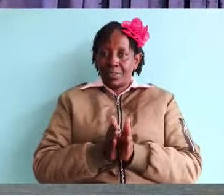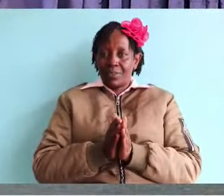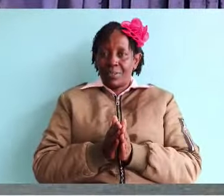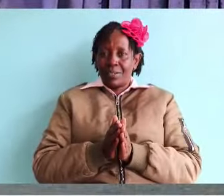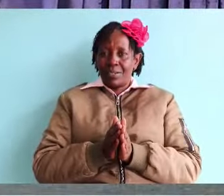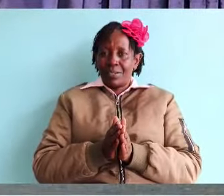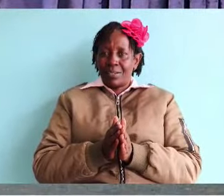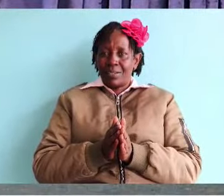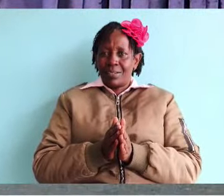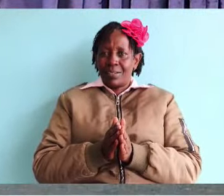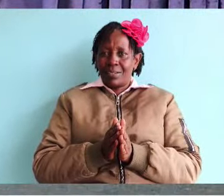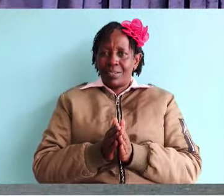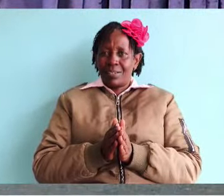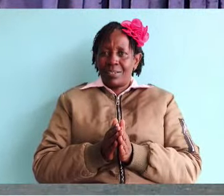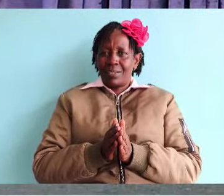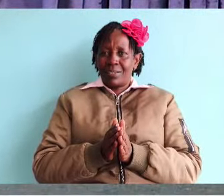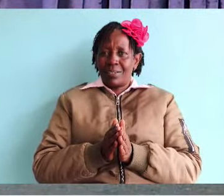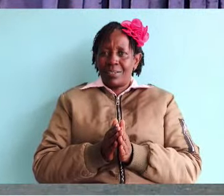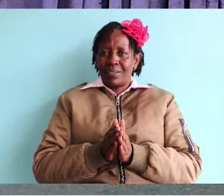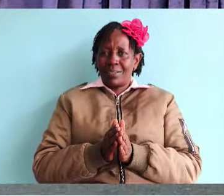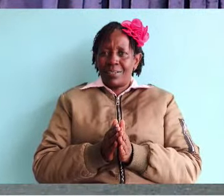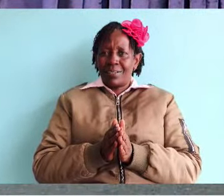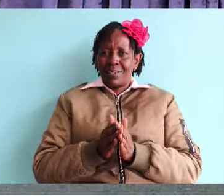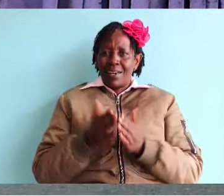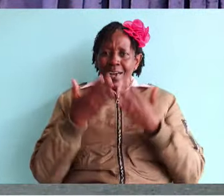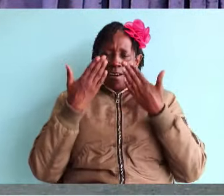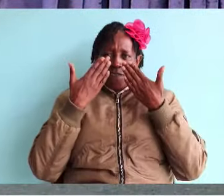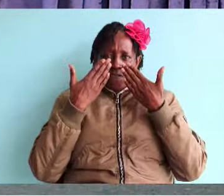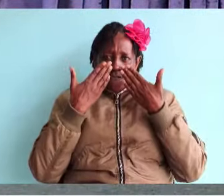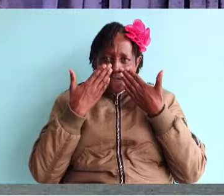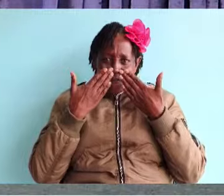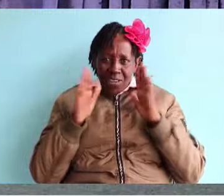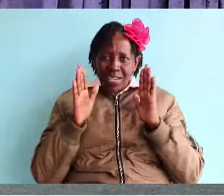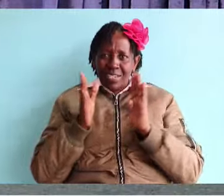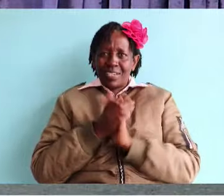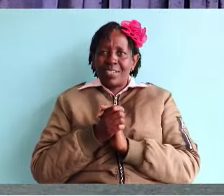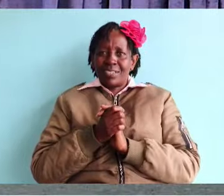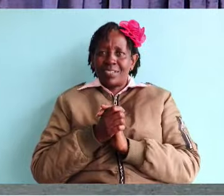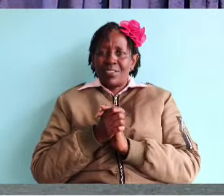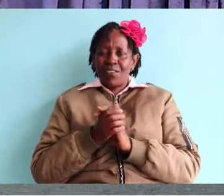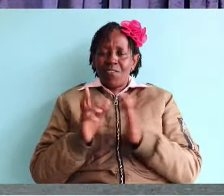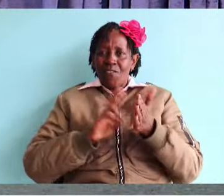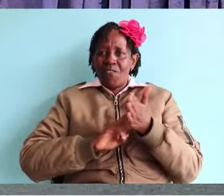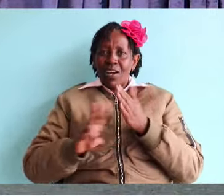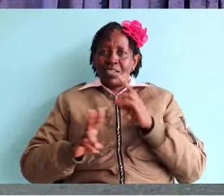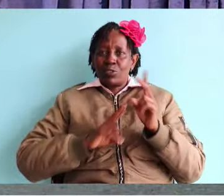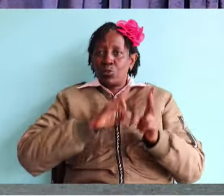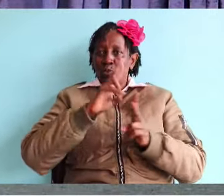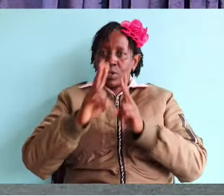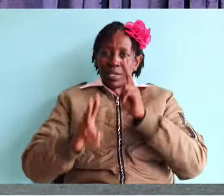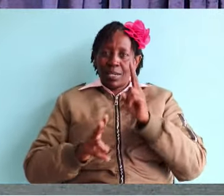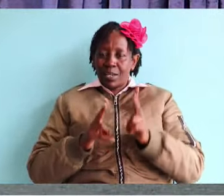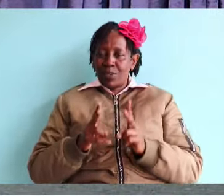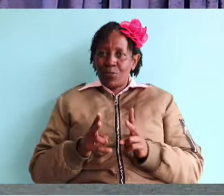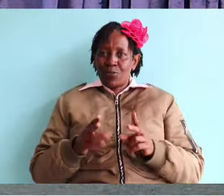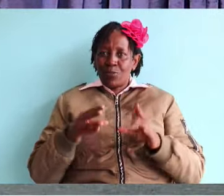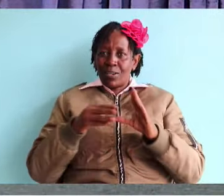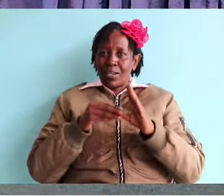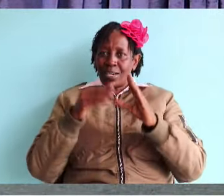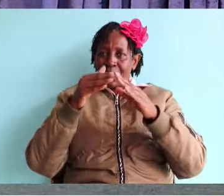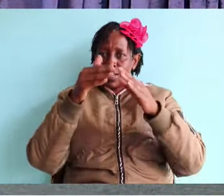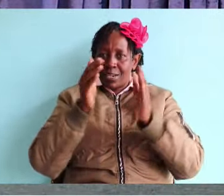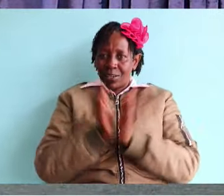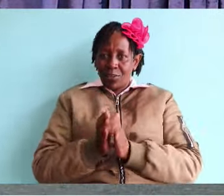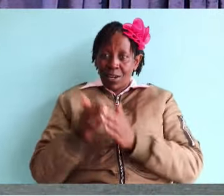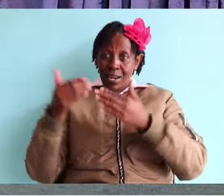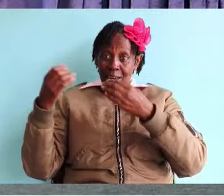and the Bible says that they did not rise up again. In verse 22, now he is being invited by